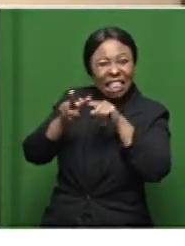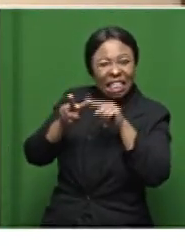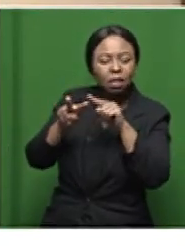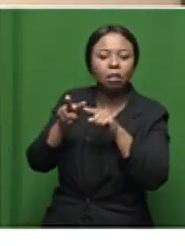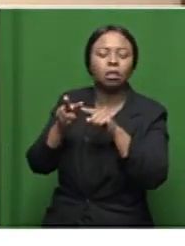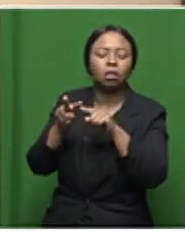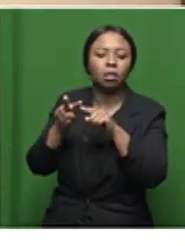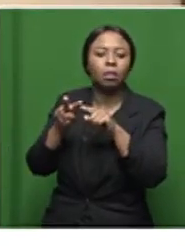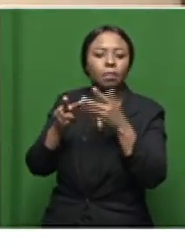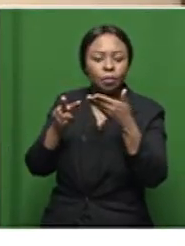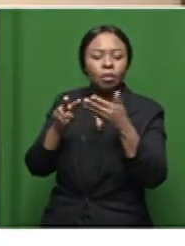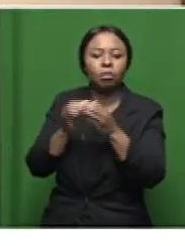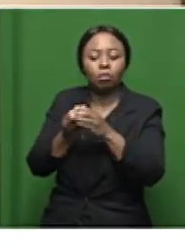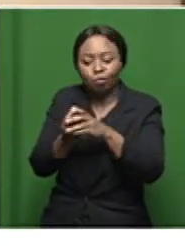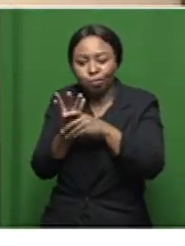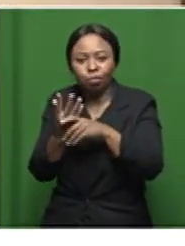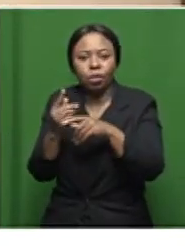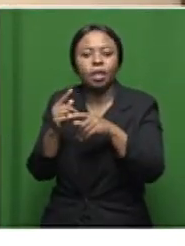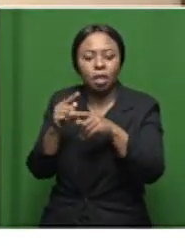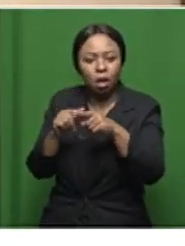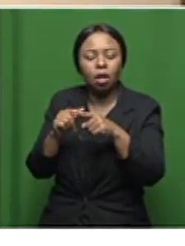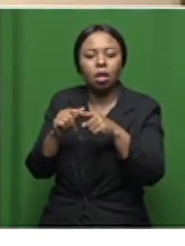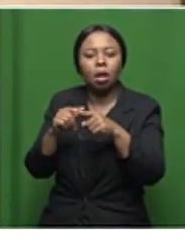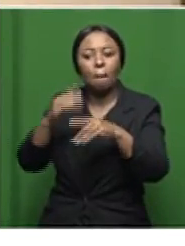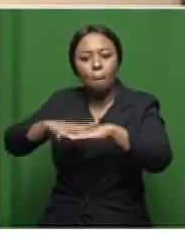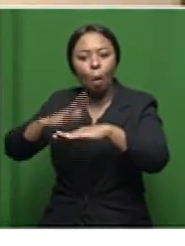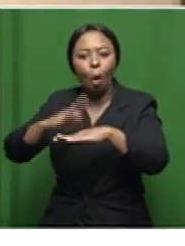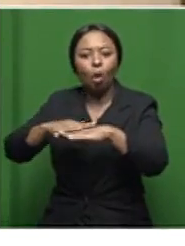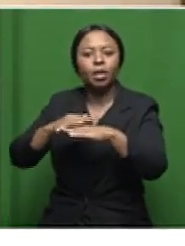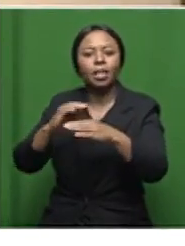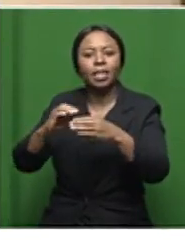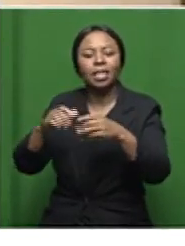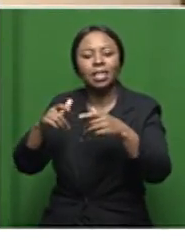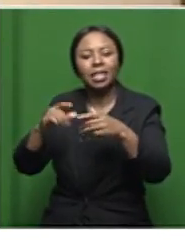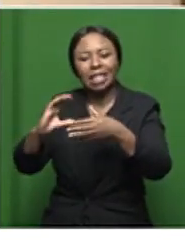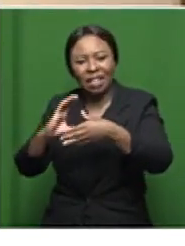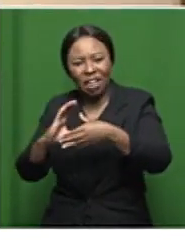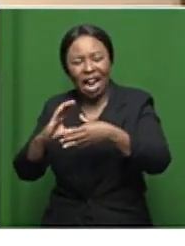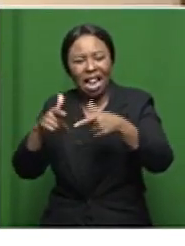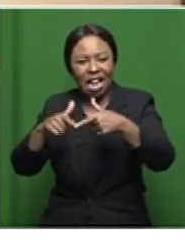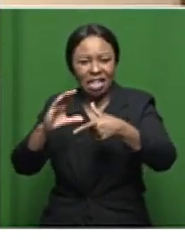of cervical malignancy, or the progression of pre-cervical malignancy,